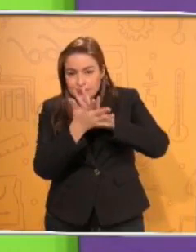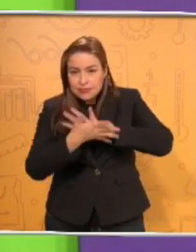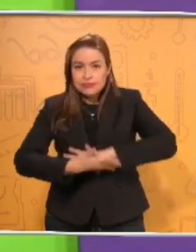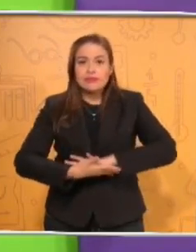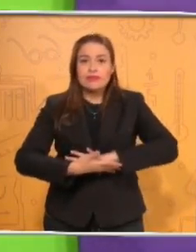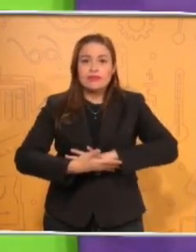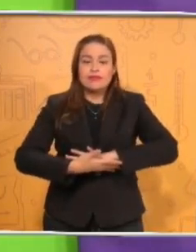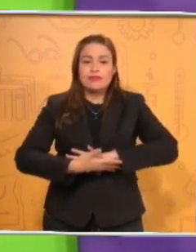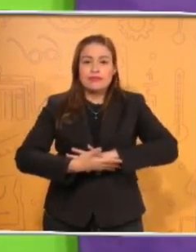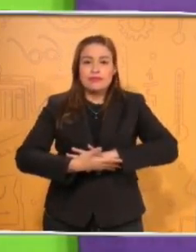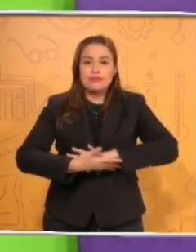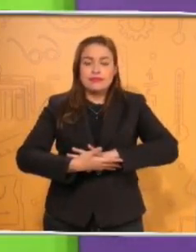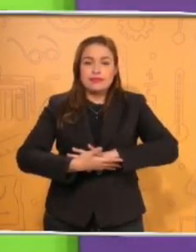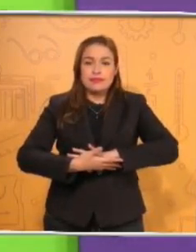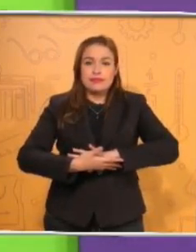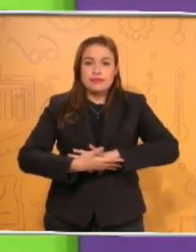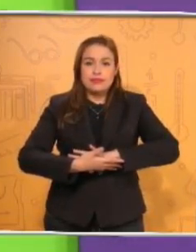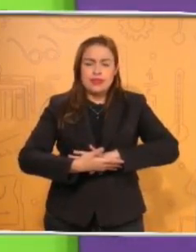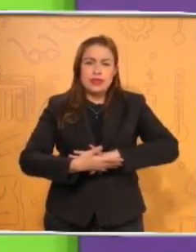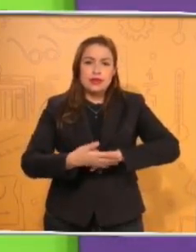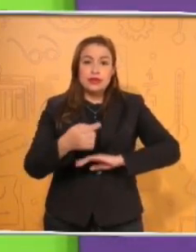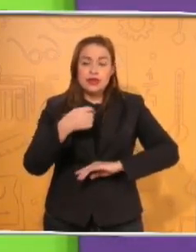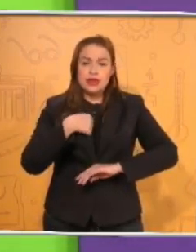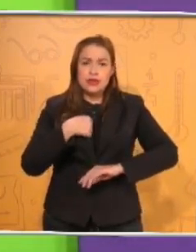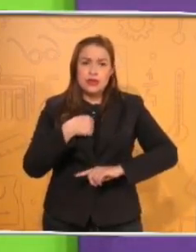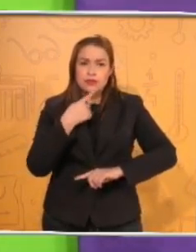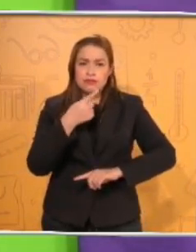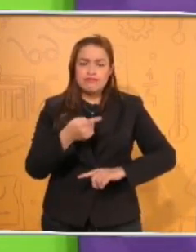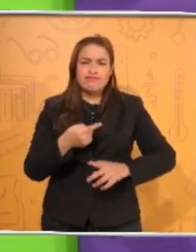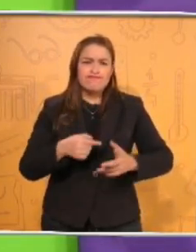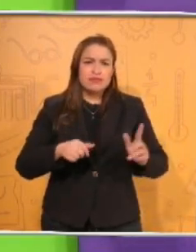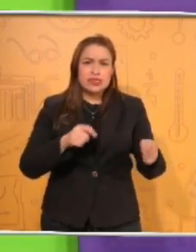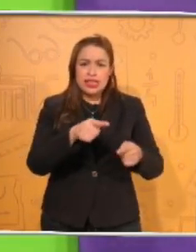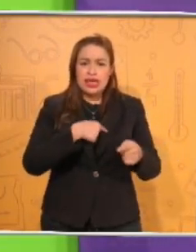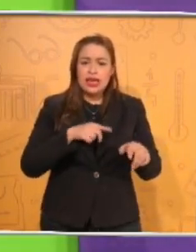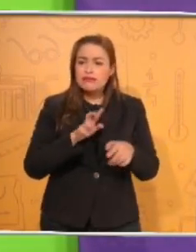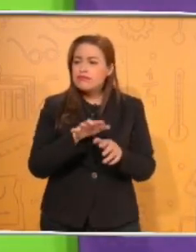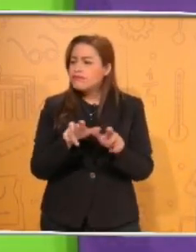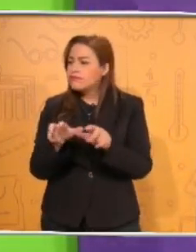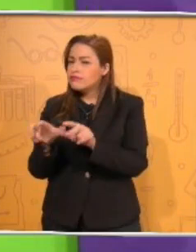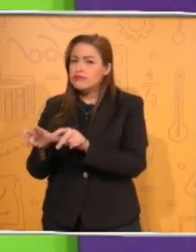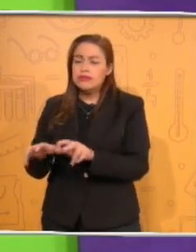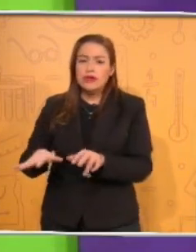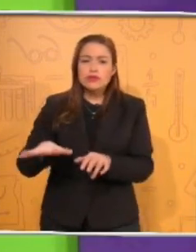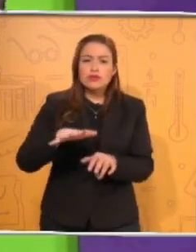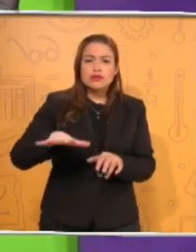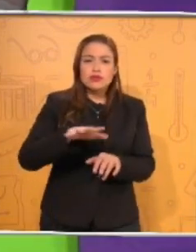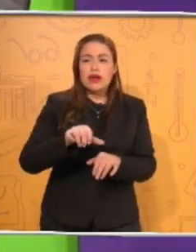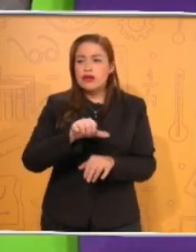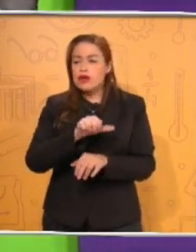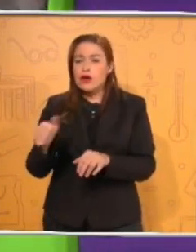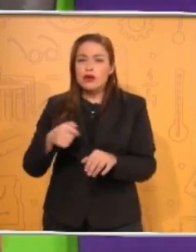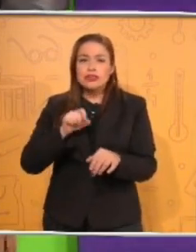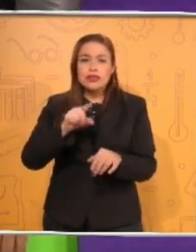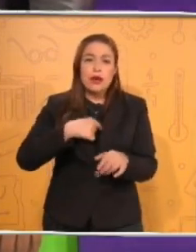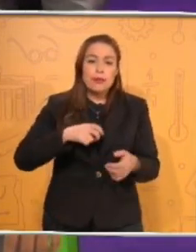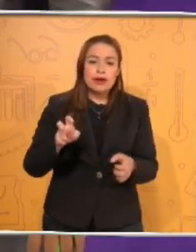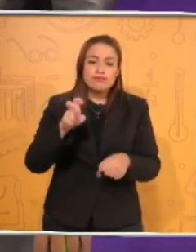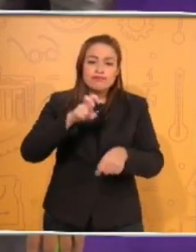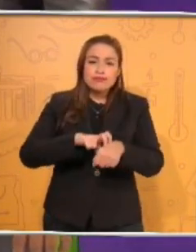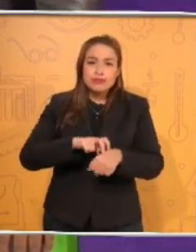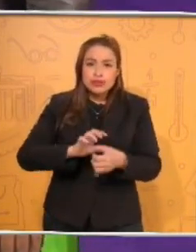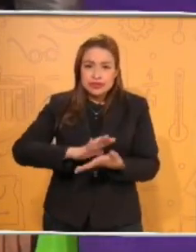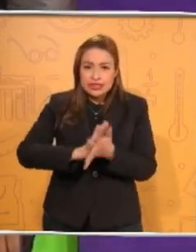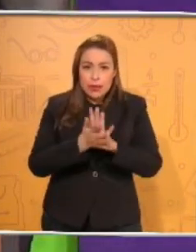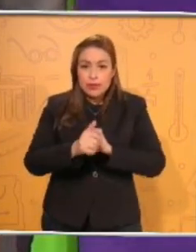ing, and I am talking about someone else, so I use was into a bat, and then we have